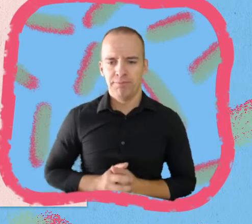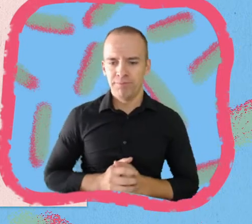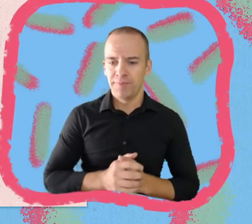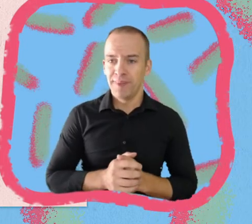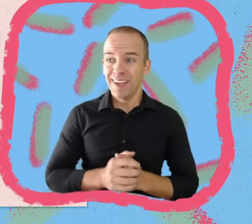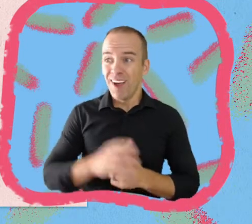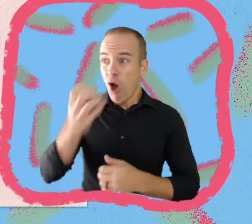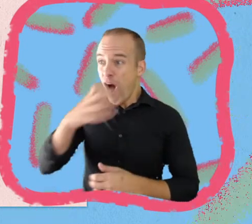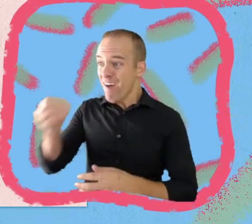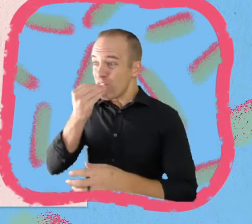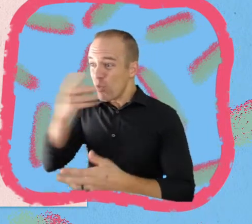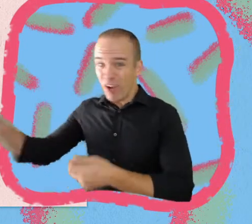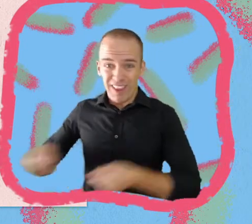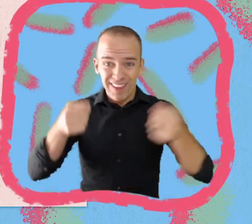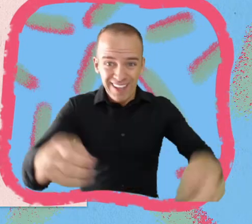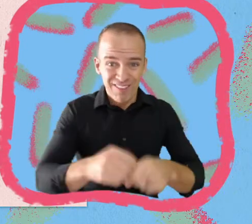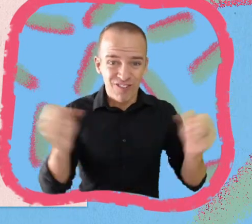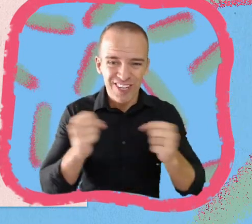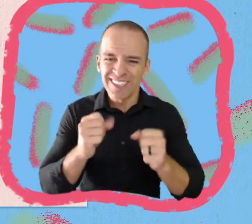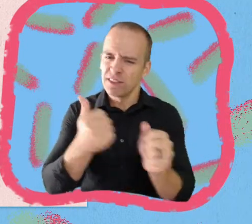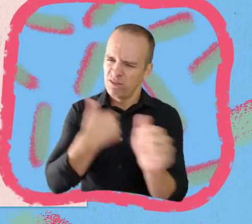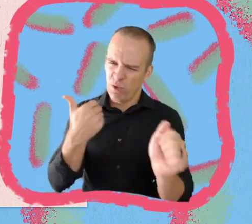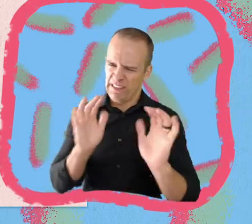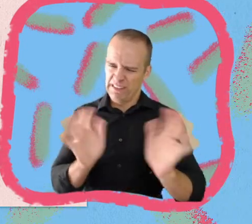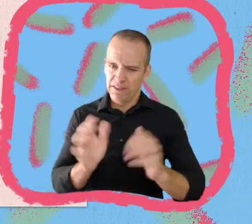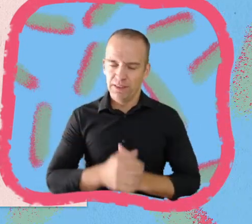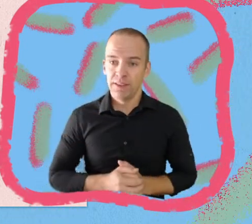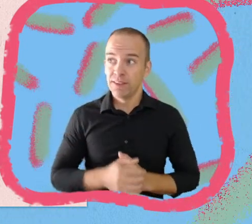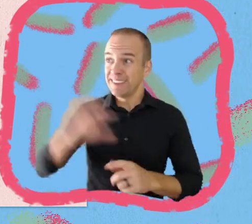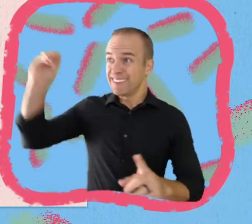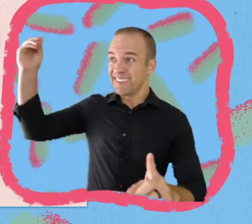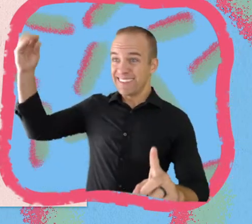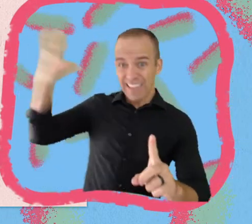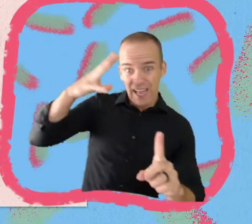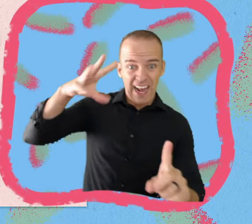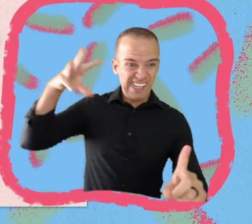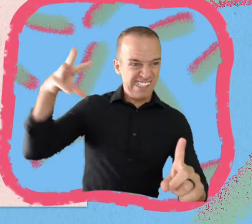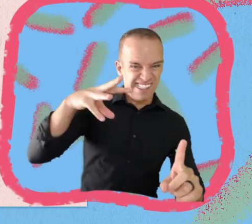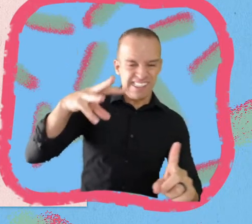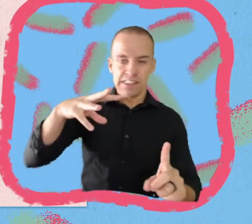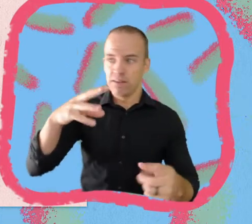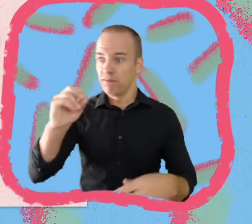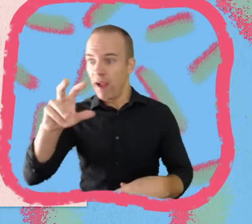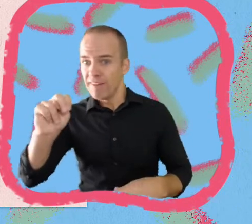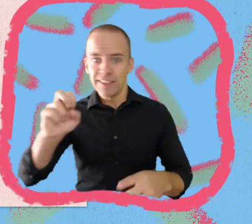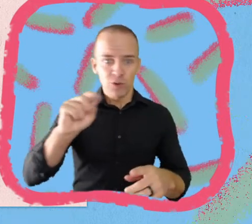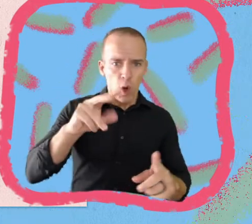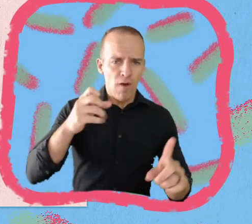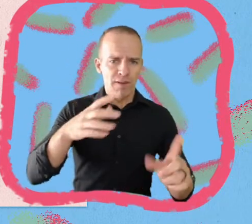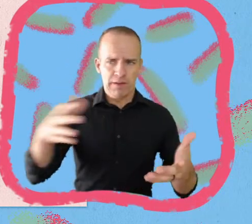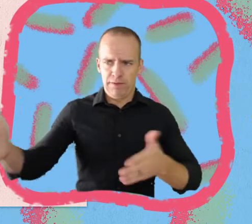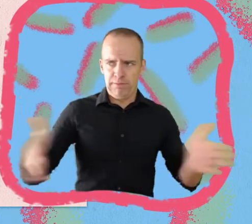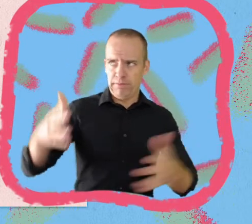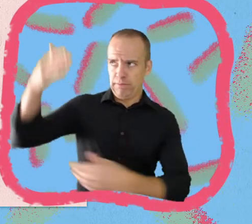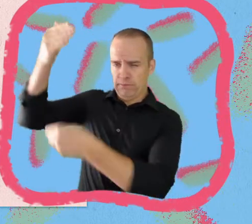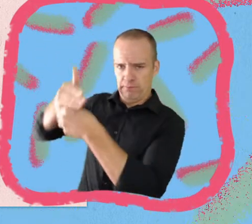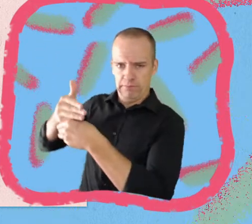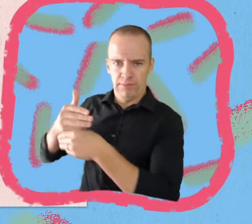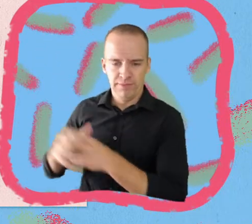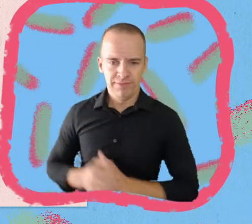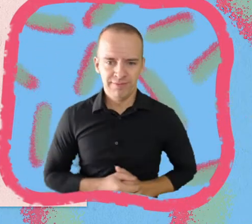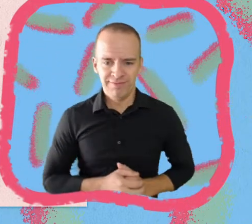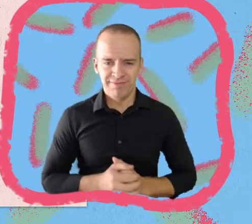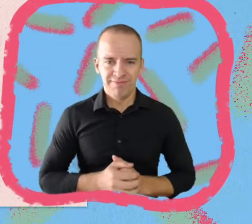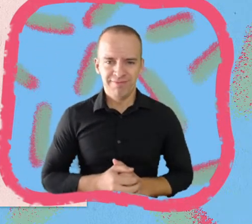Try lowering your fridge's temp or turn on power cool for an instant chill. Don't place your fridge in direct sunlight or next to appliances